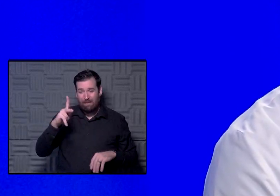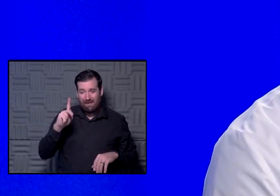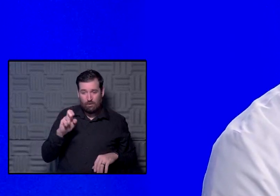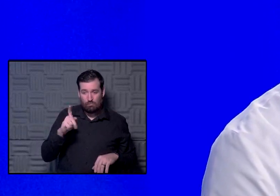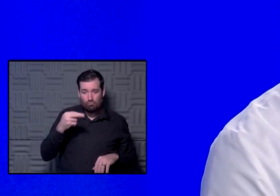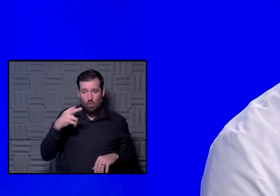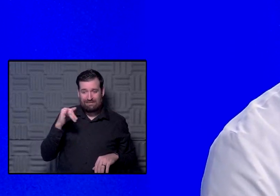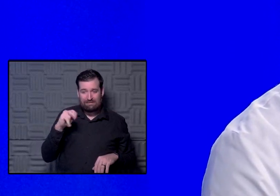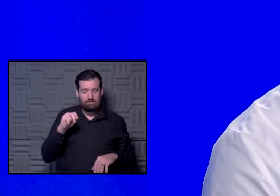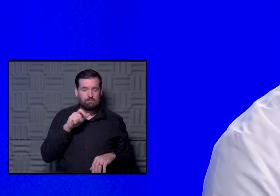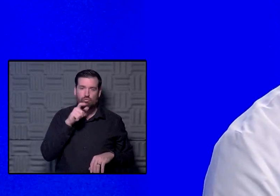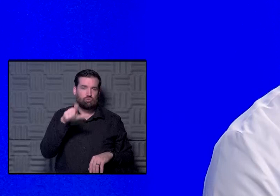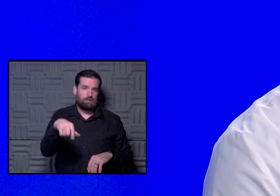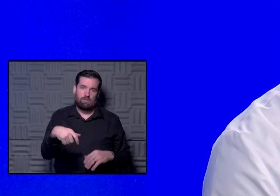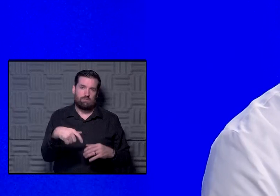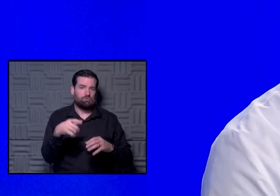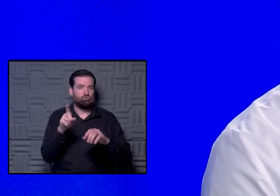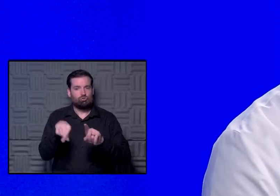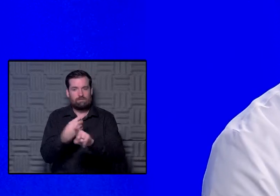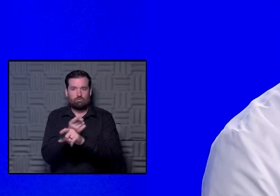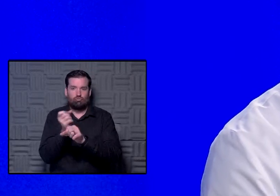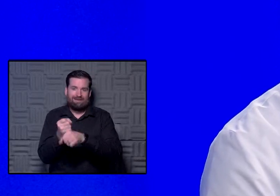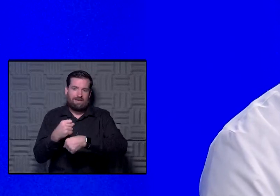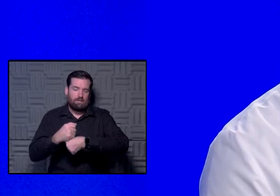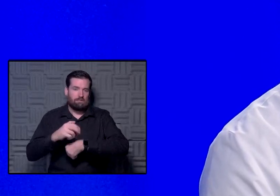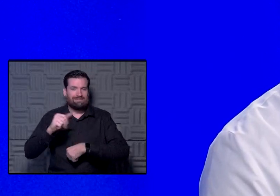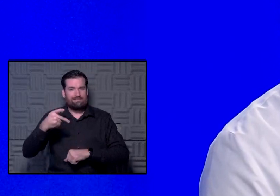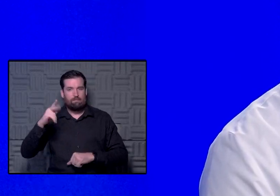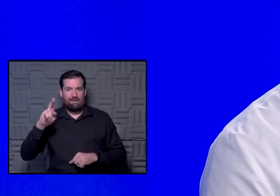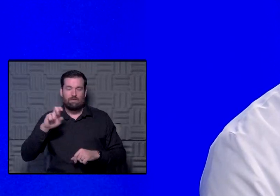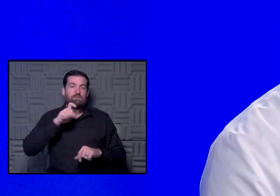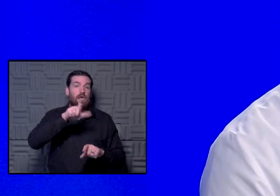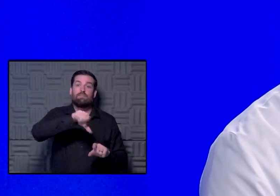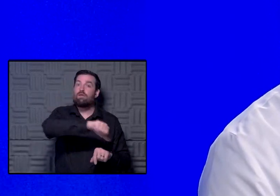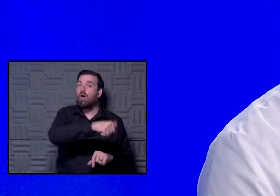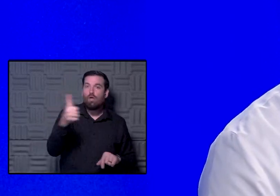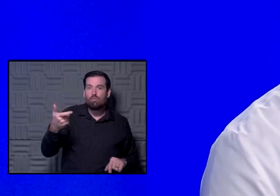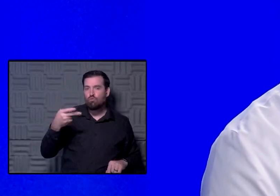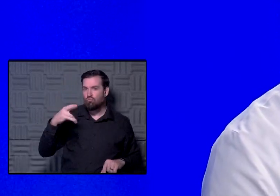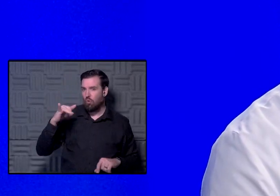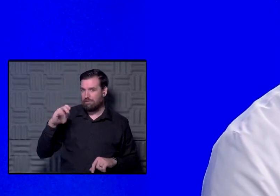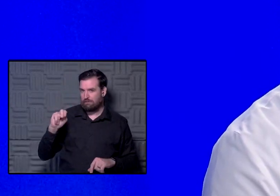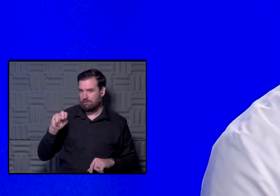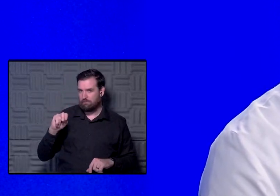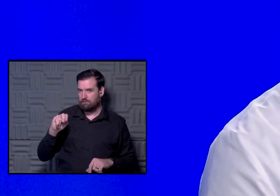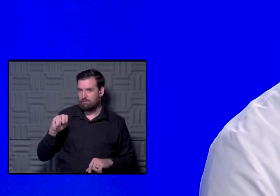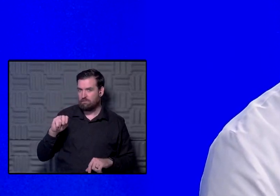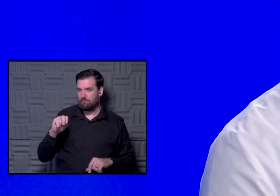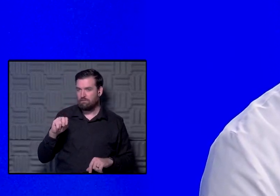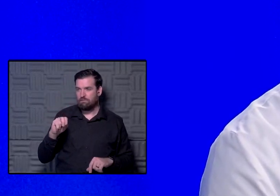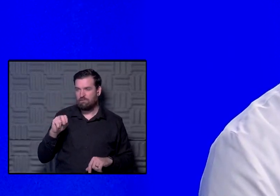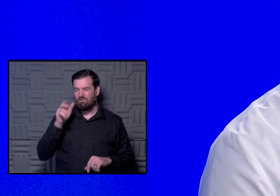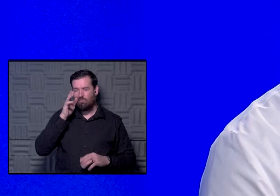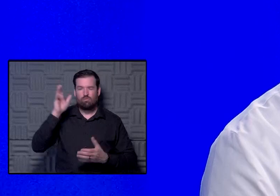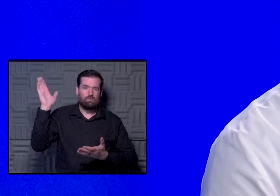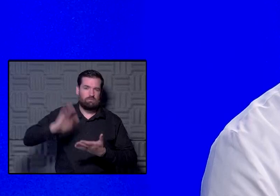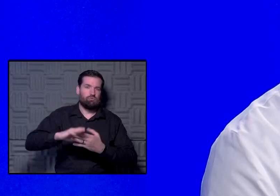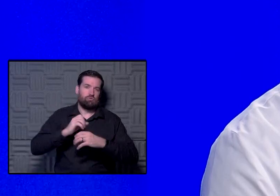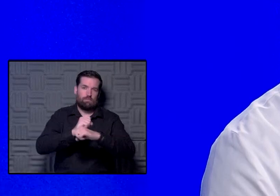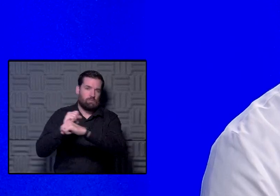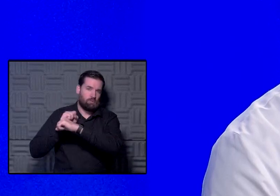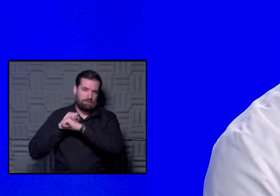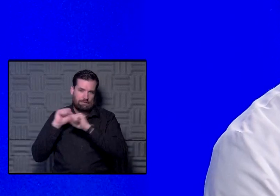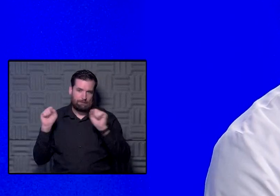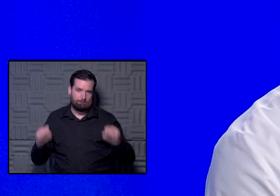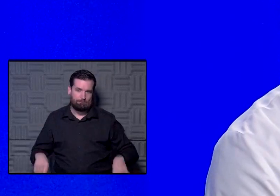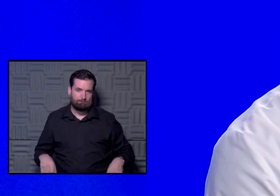that, as you are just creating the spike protein. You're not creating all those other proteins that the virus has to really decrease the immune system or